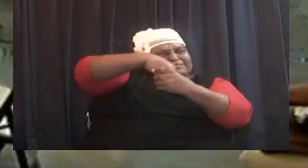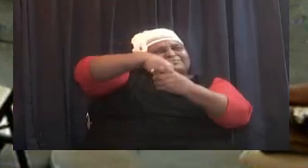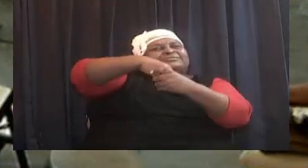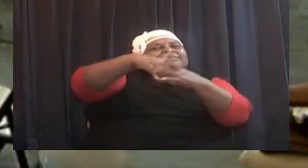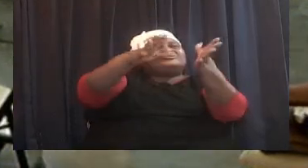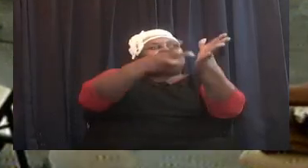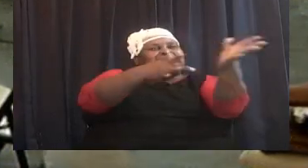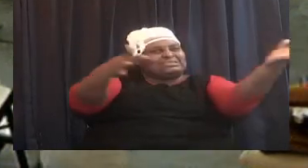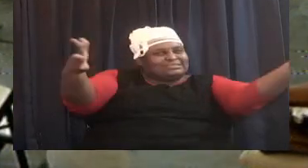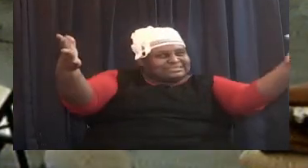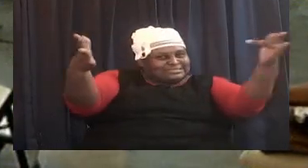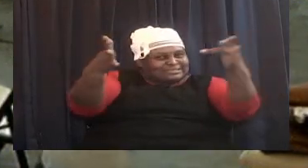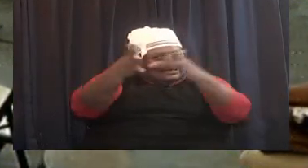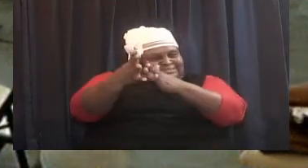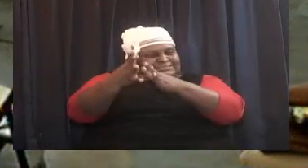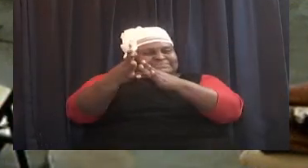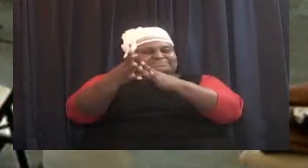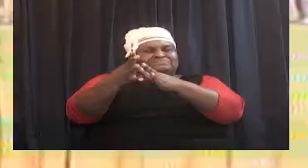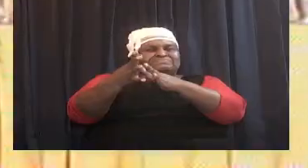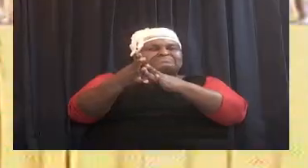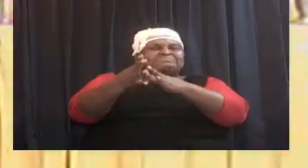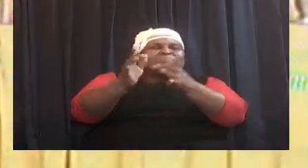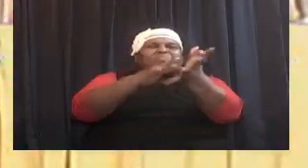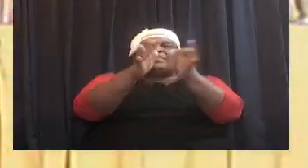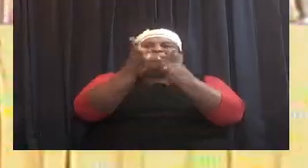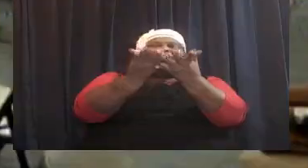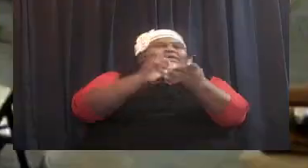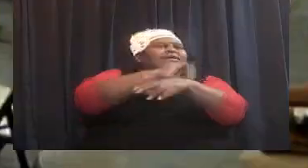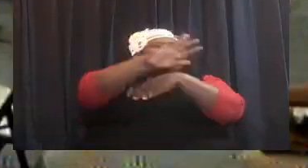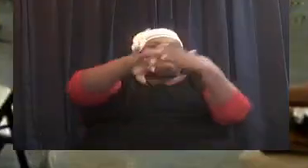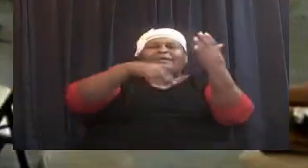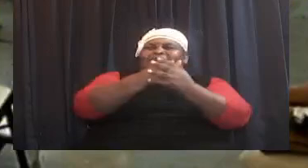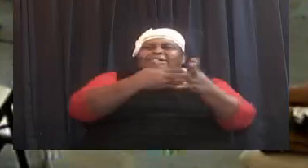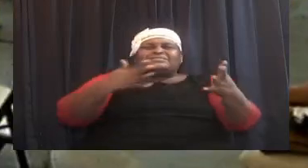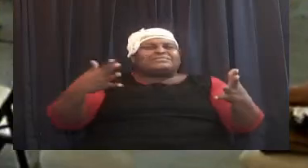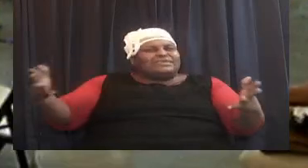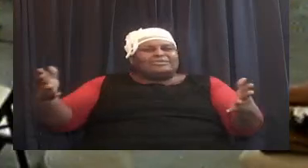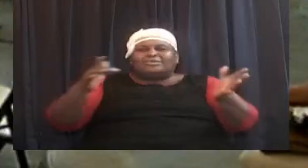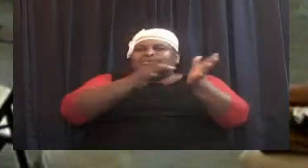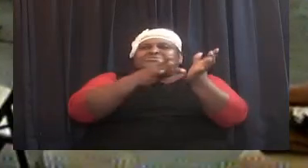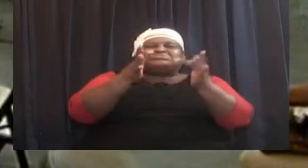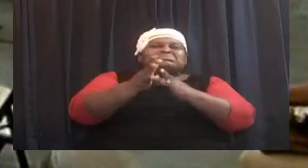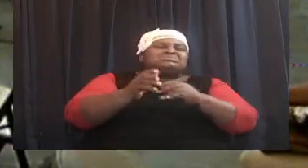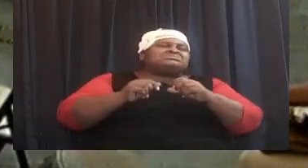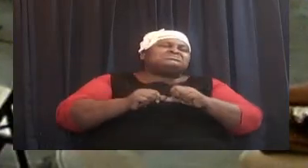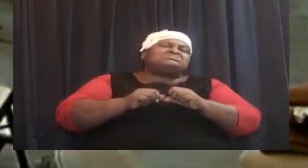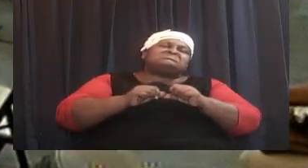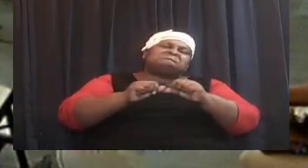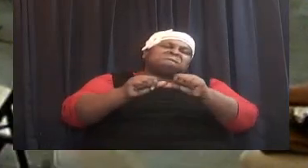Jesus. Because the Bible said, in all things, he preceded.